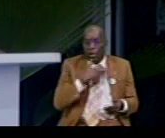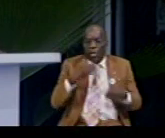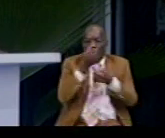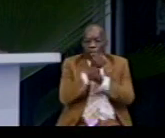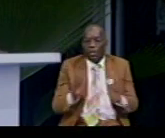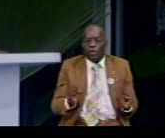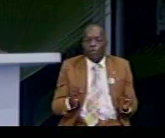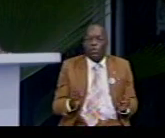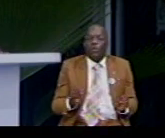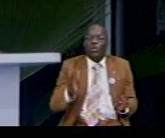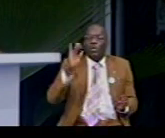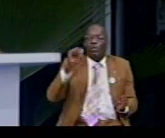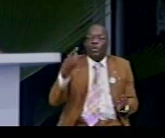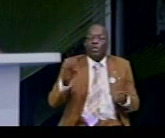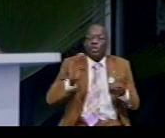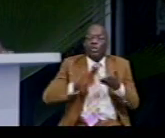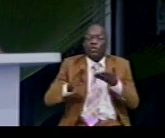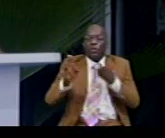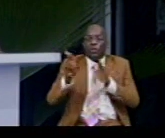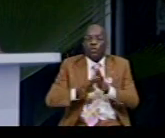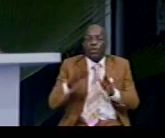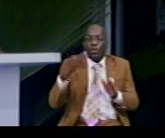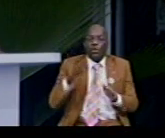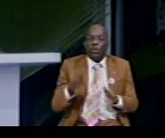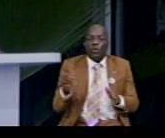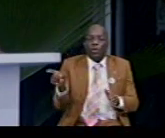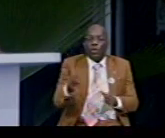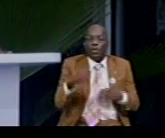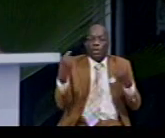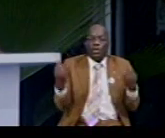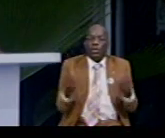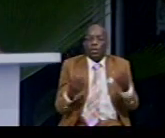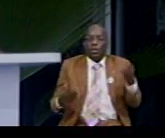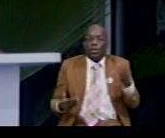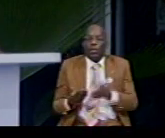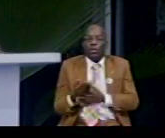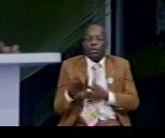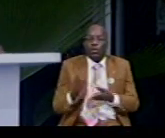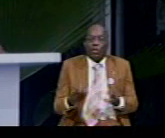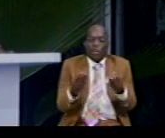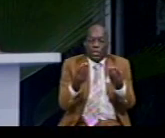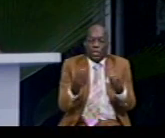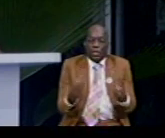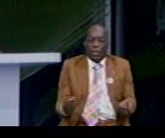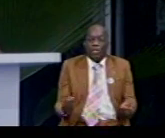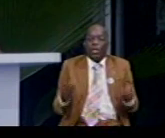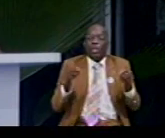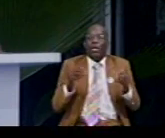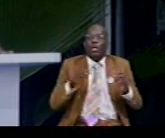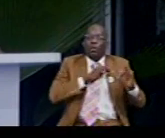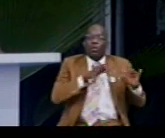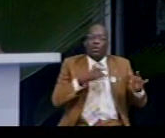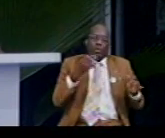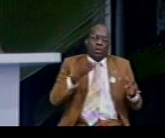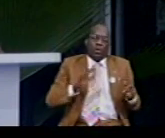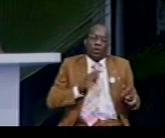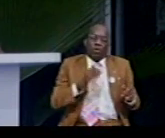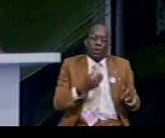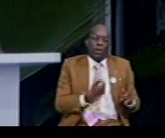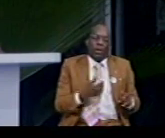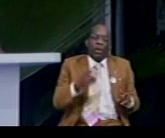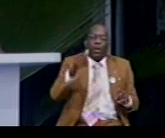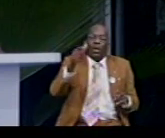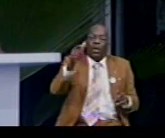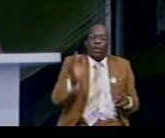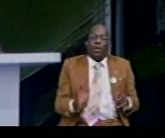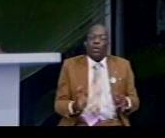remission of their sins, through the tender mercy of our God, whereby the